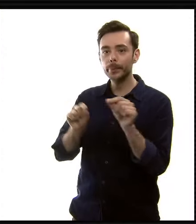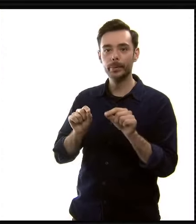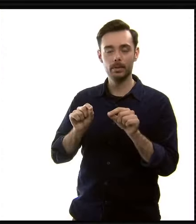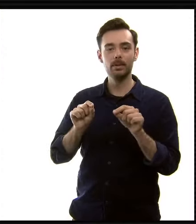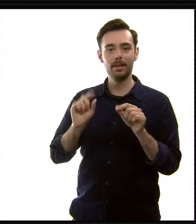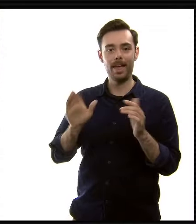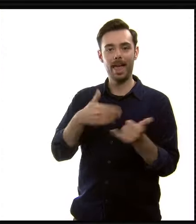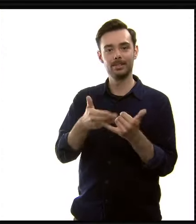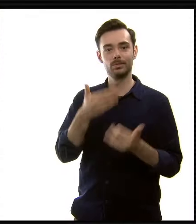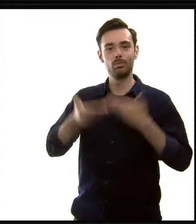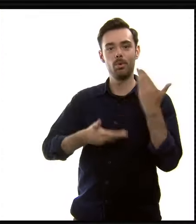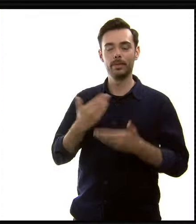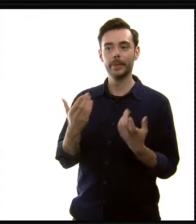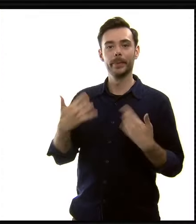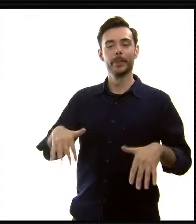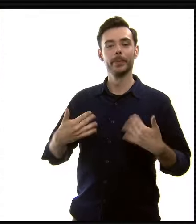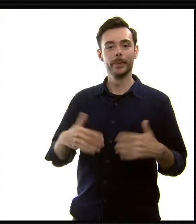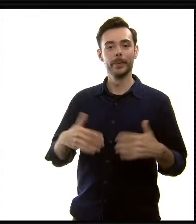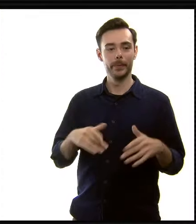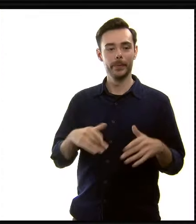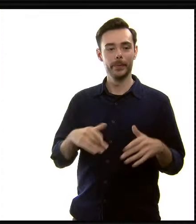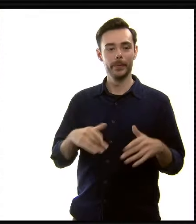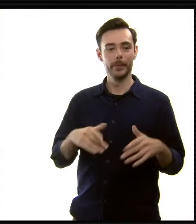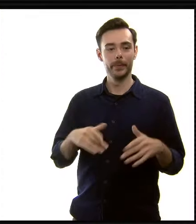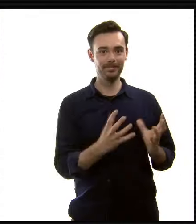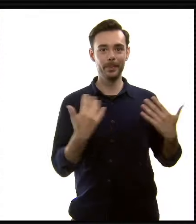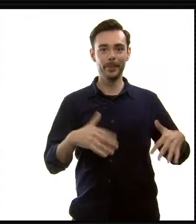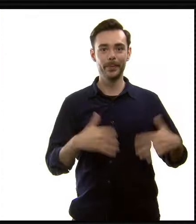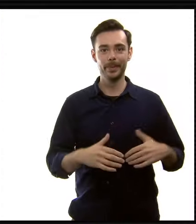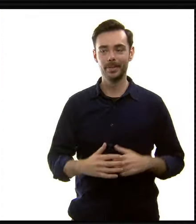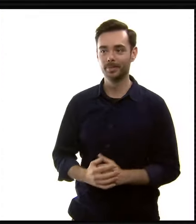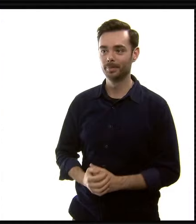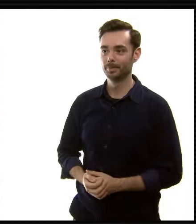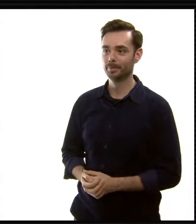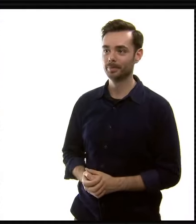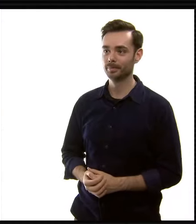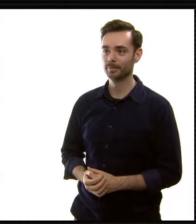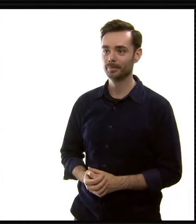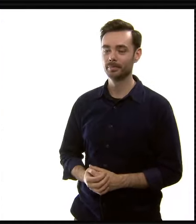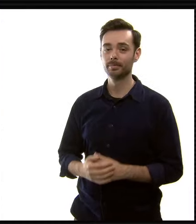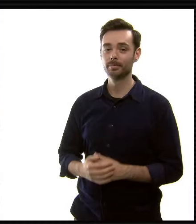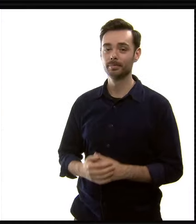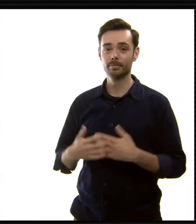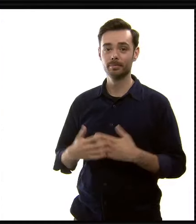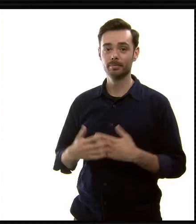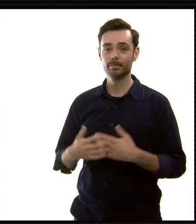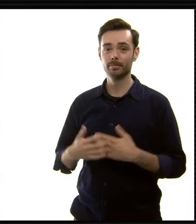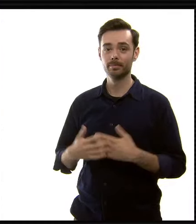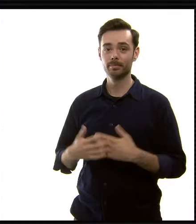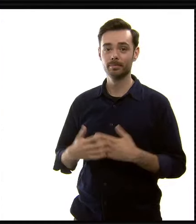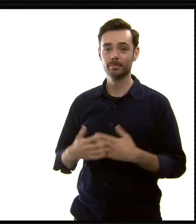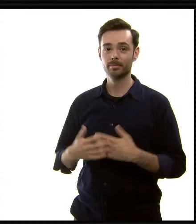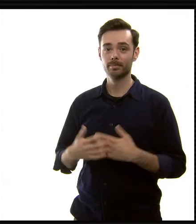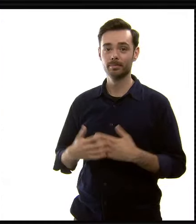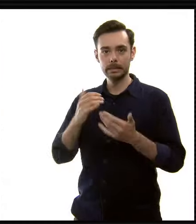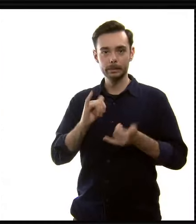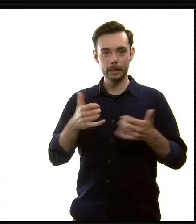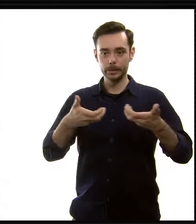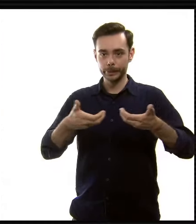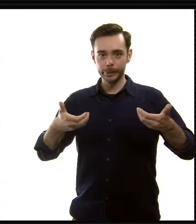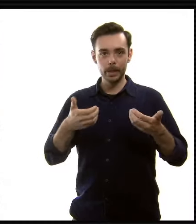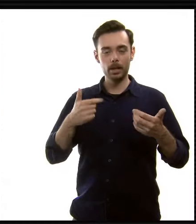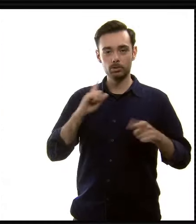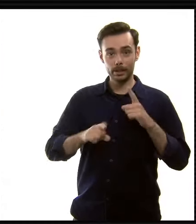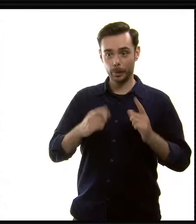Oftentimes, the part of your brain that wants to create something, the engineer side, is maybe separated from the storytelling side. And so for me, I'm always trying to balance between those 2